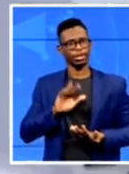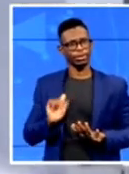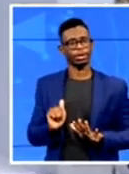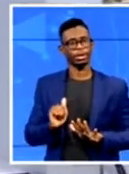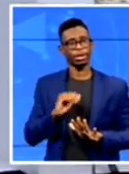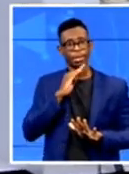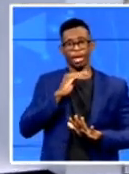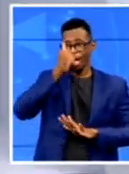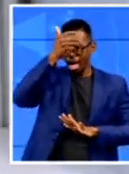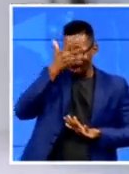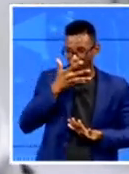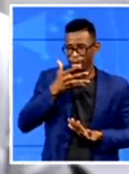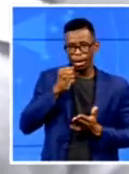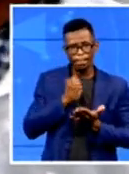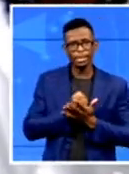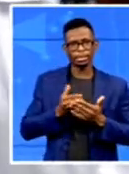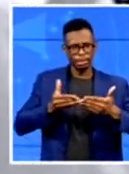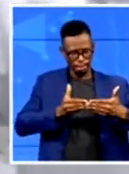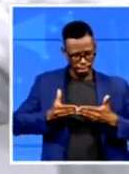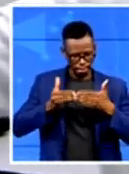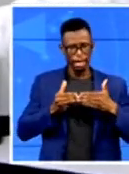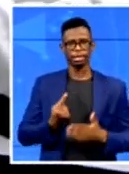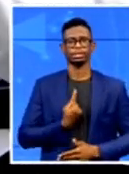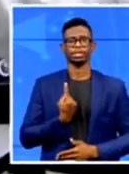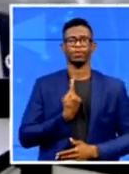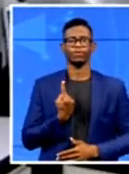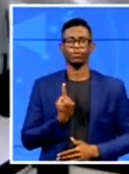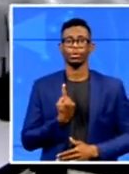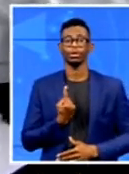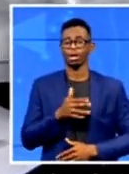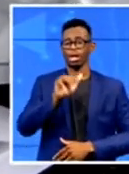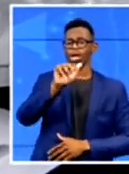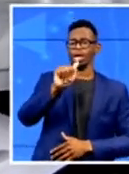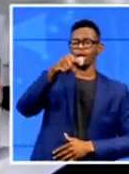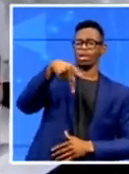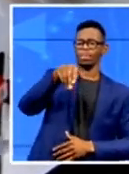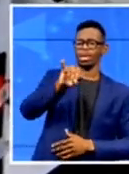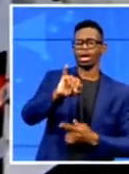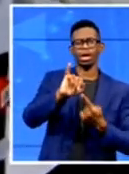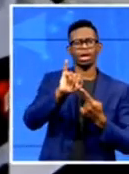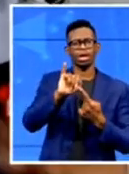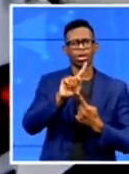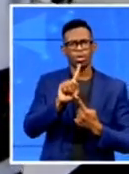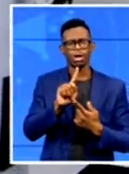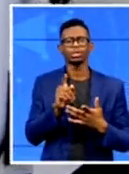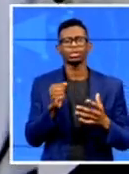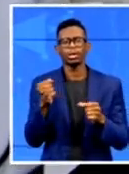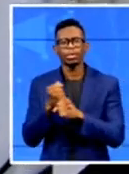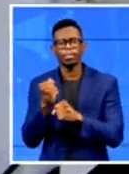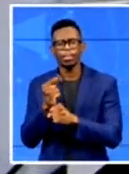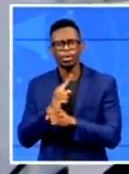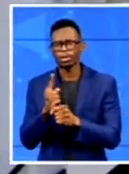itself. APIs are the biologically active components used to make finished pharmaceutical products such as tablets